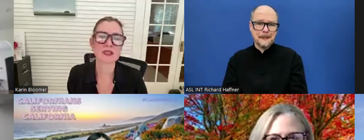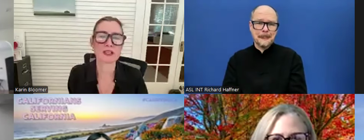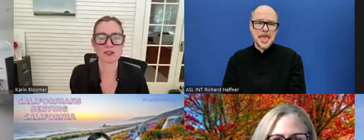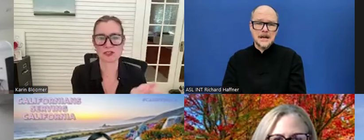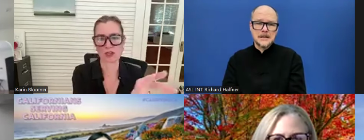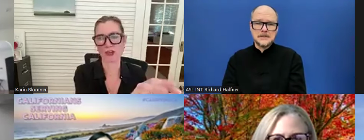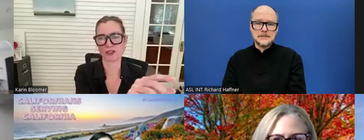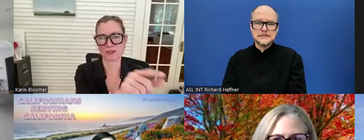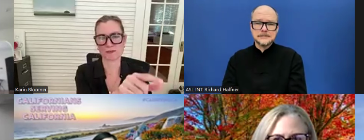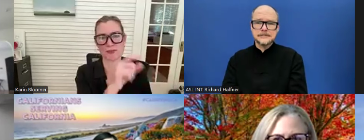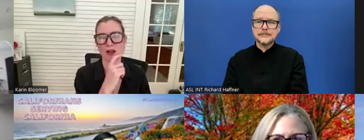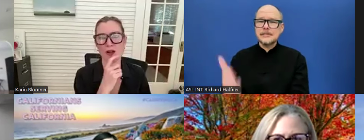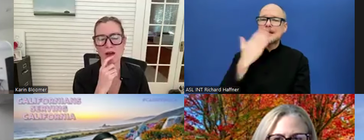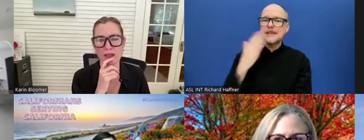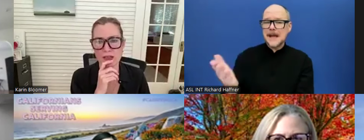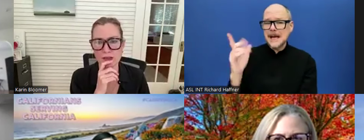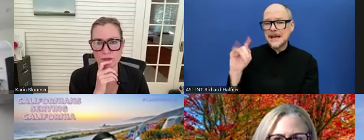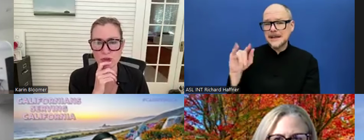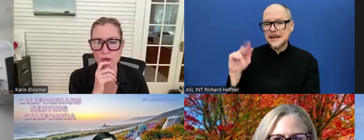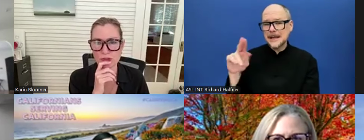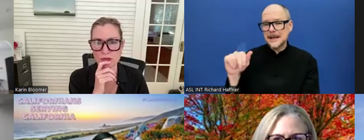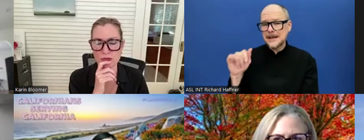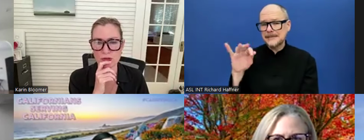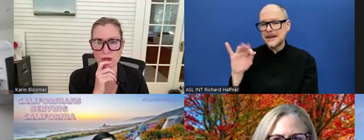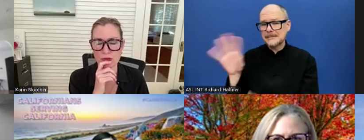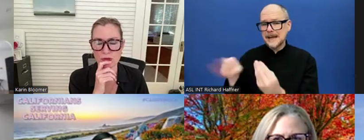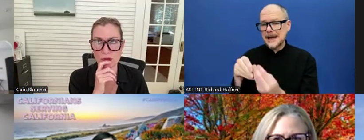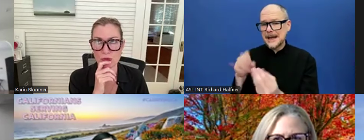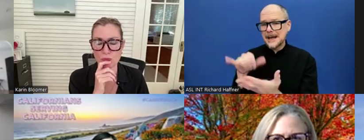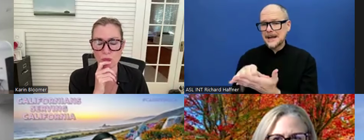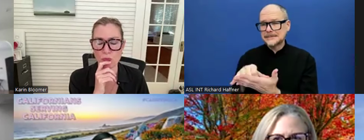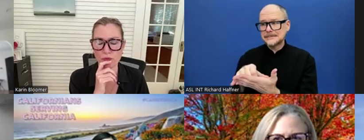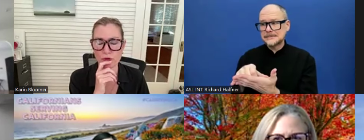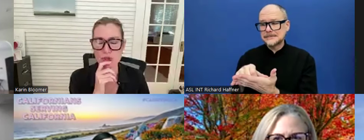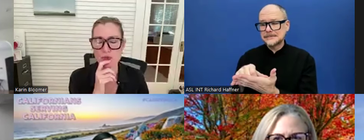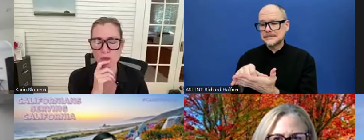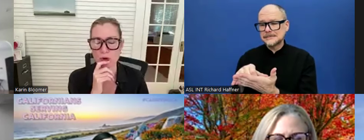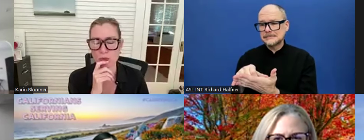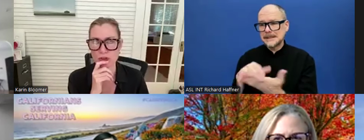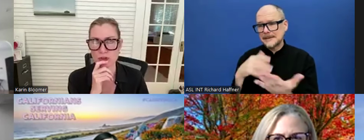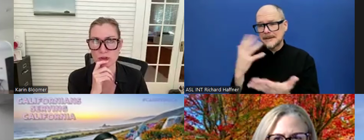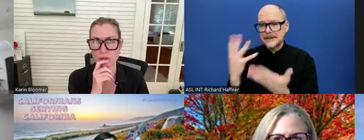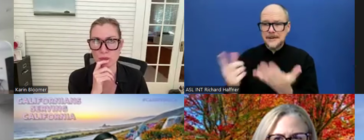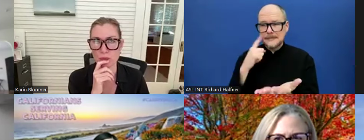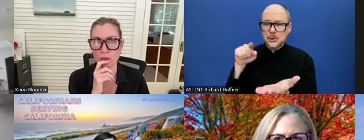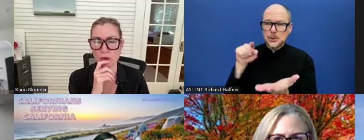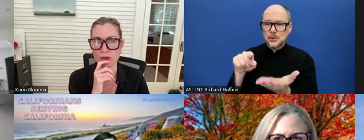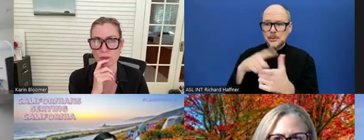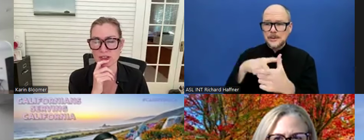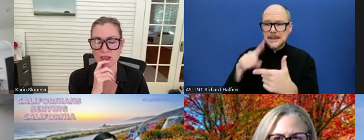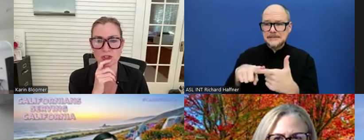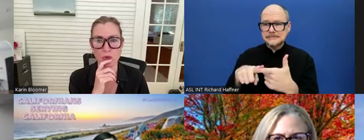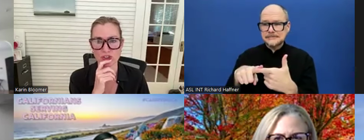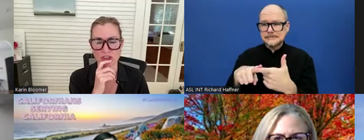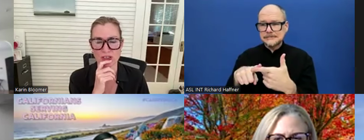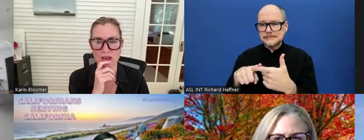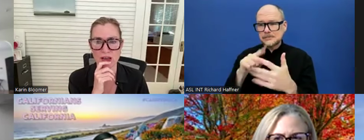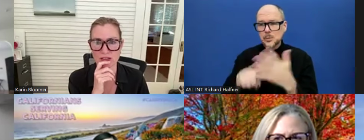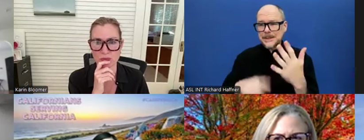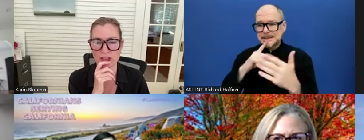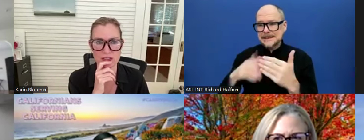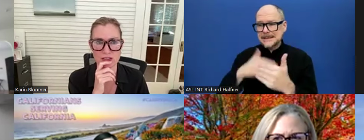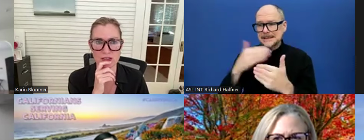Thanks, Talina. Just if I could just tack on, if you were for you, then what are sort of what's the next